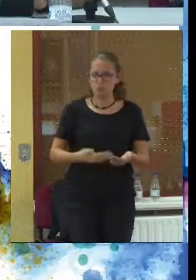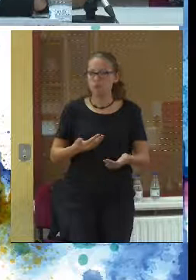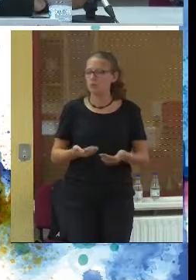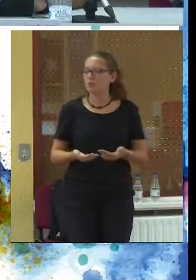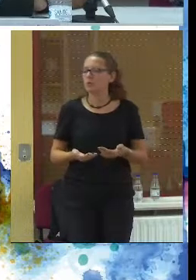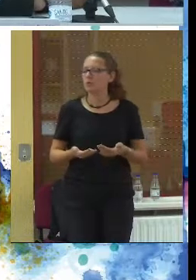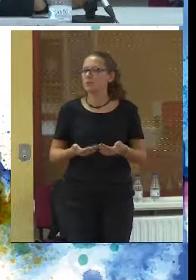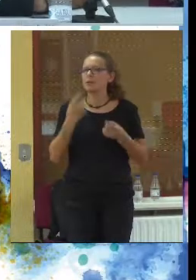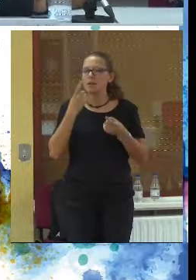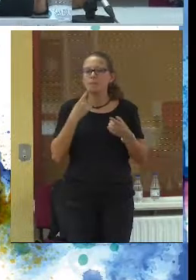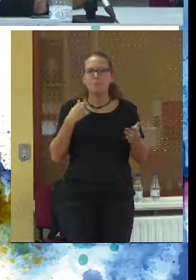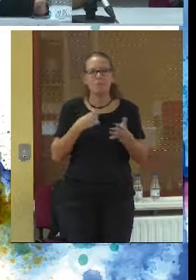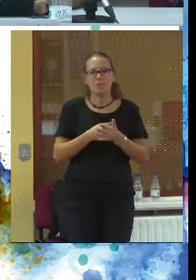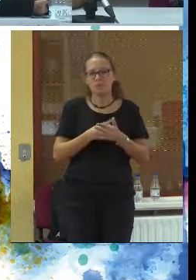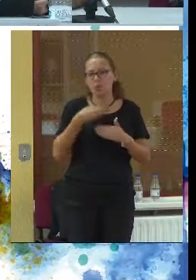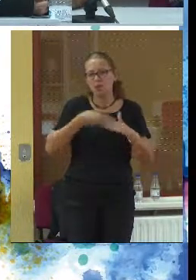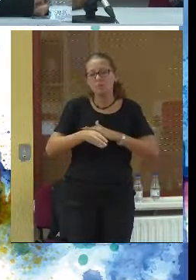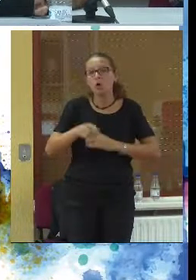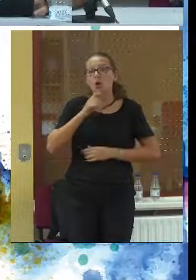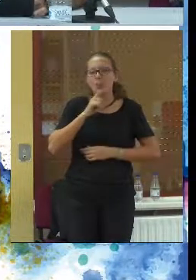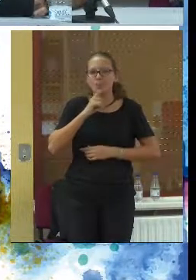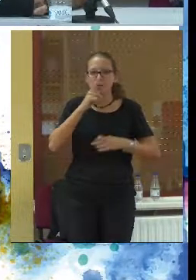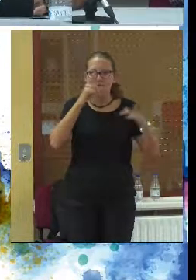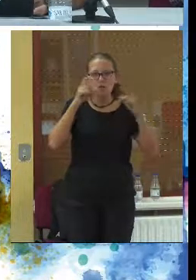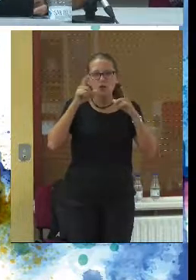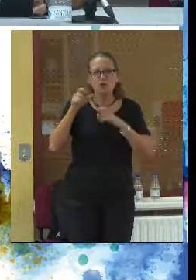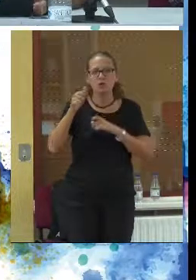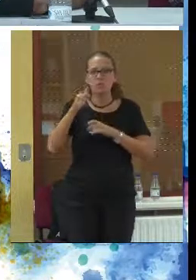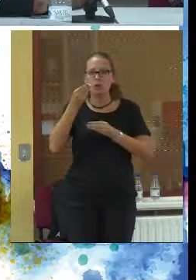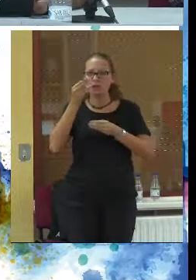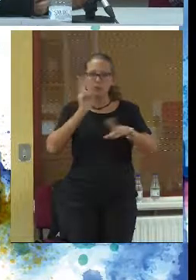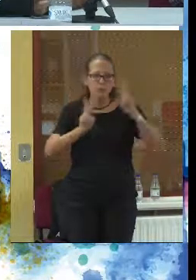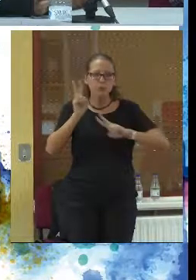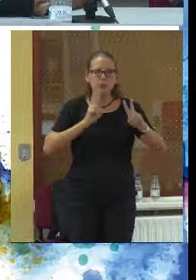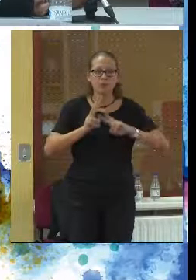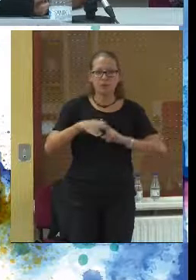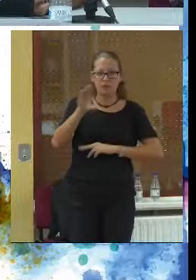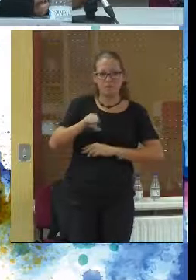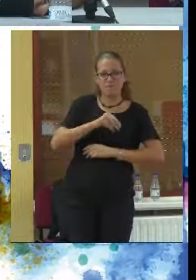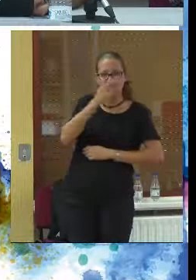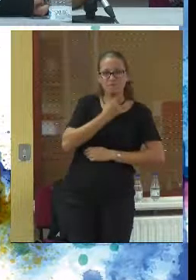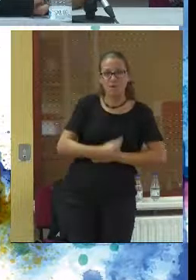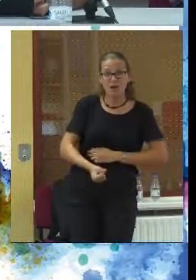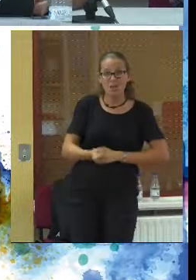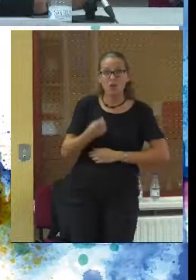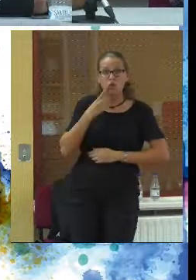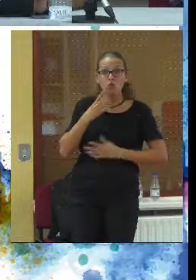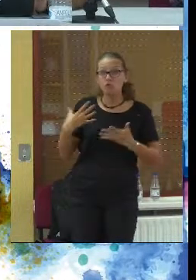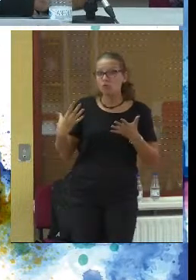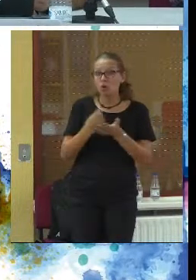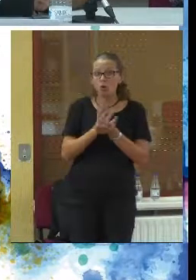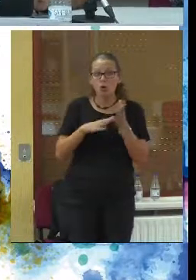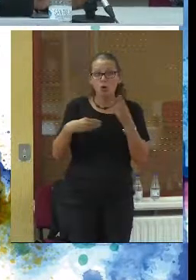operational instructions that are as accessible as possible, with a lot of photos, with very